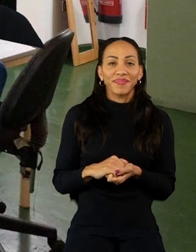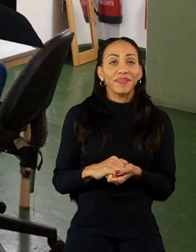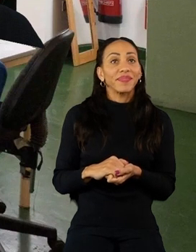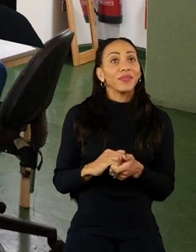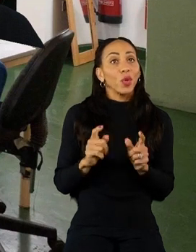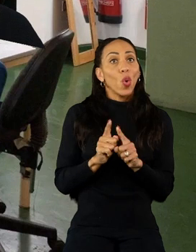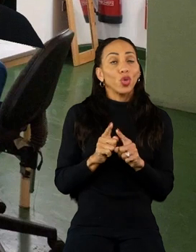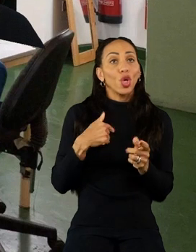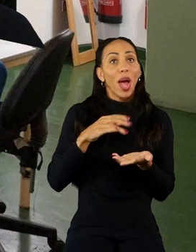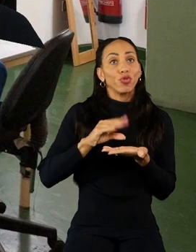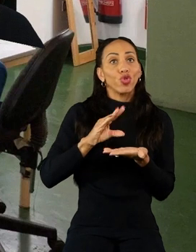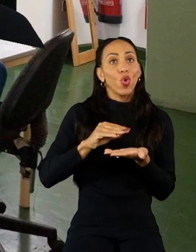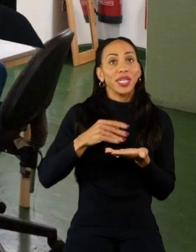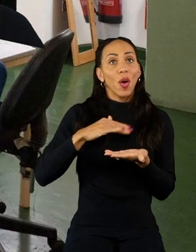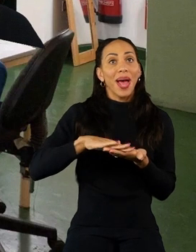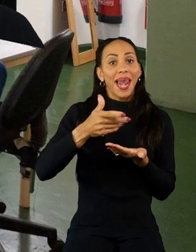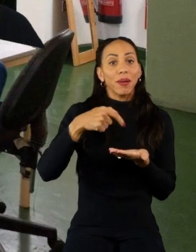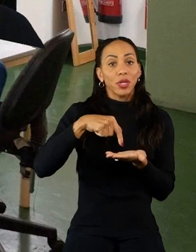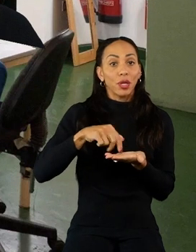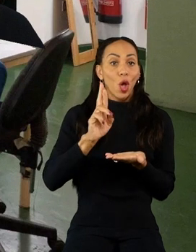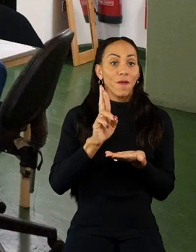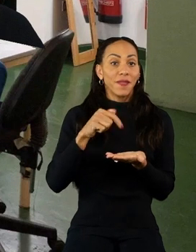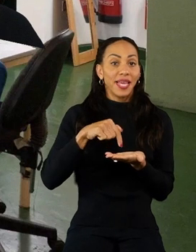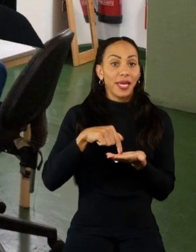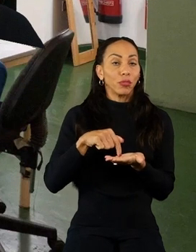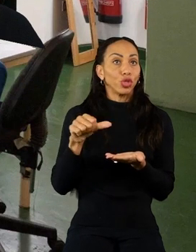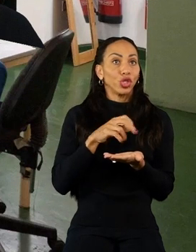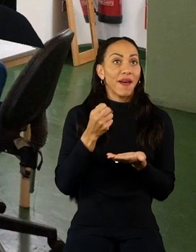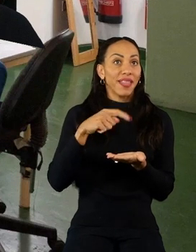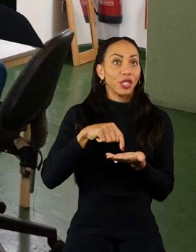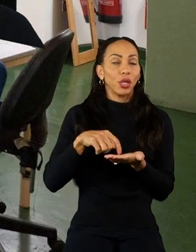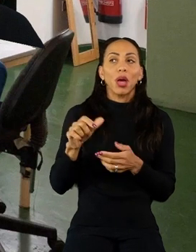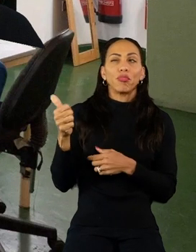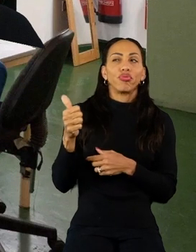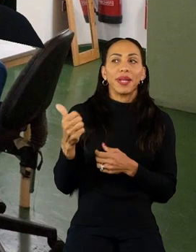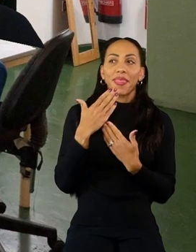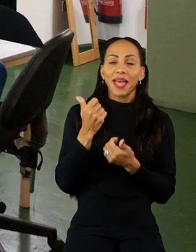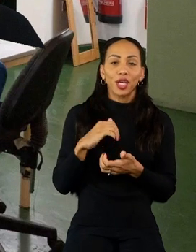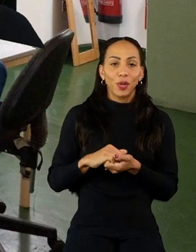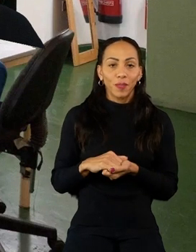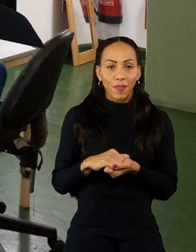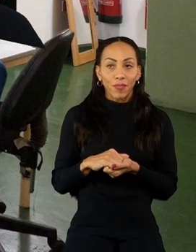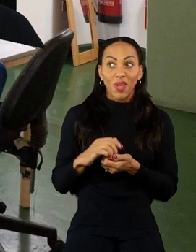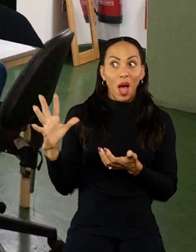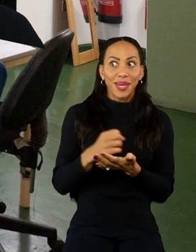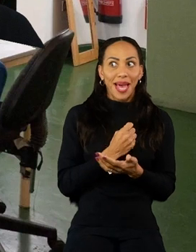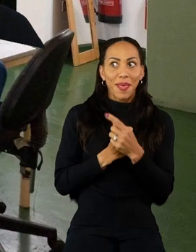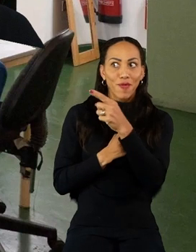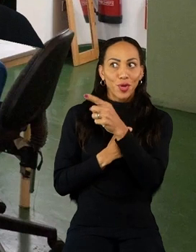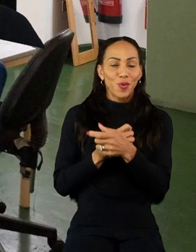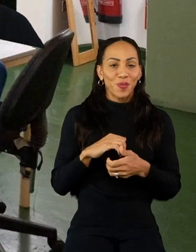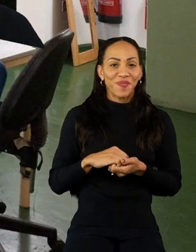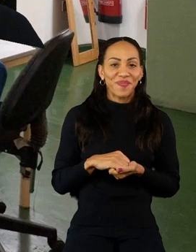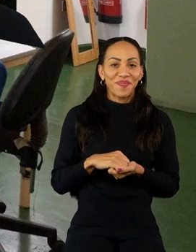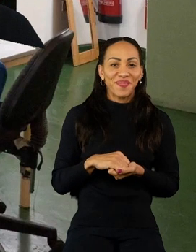Paul, I should have a recording. I was recording it on my laptop, so hopefully That's brilliant. Will be there. Fantastic. All